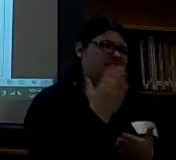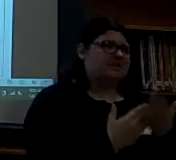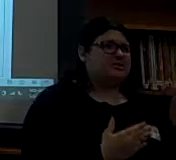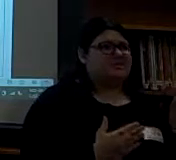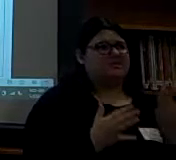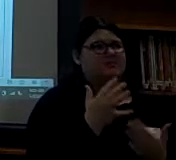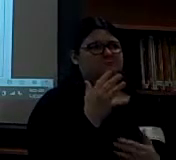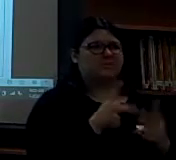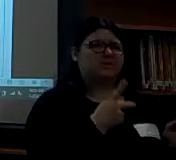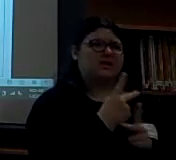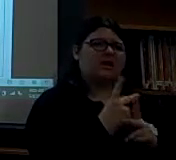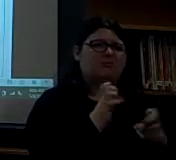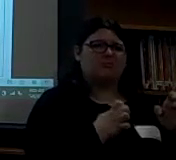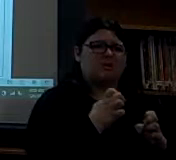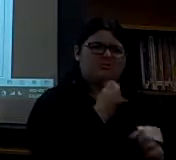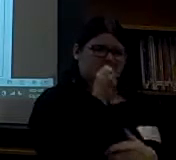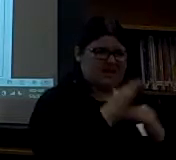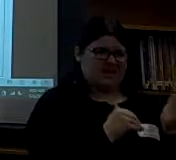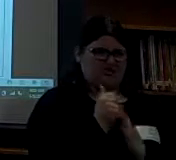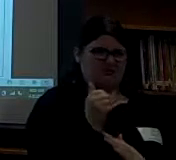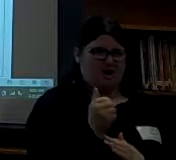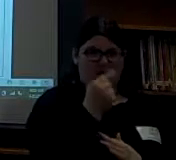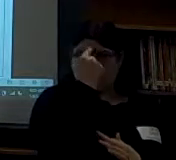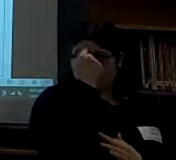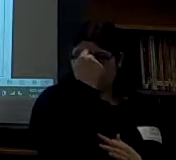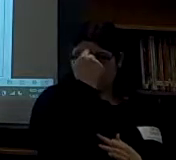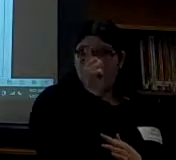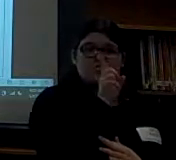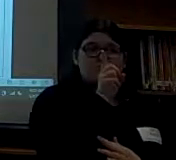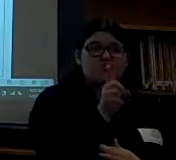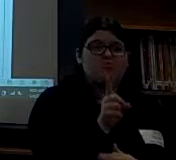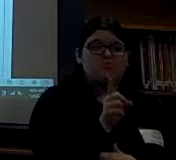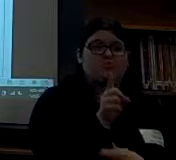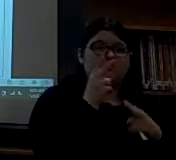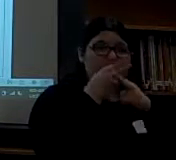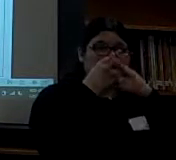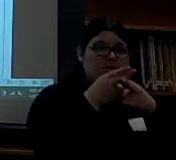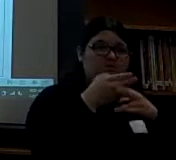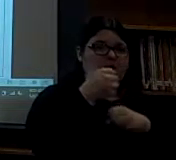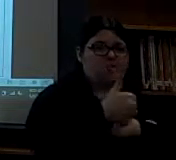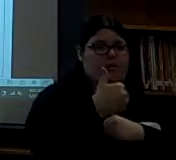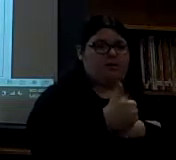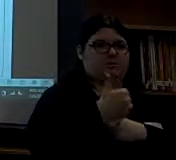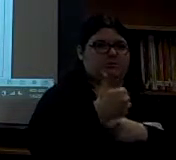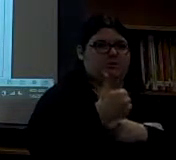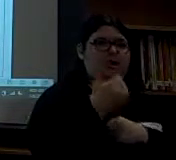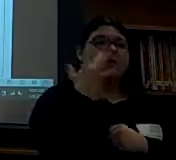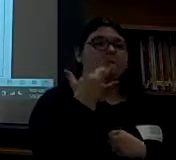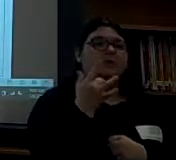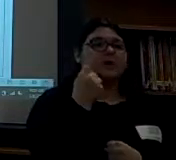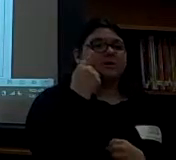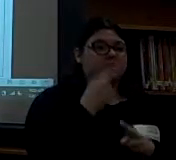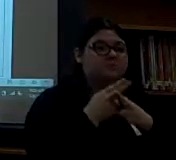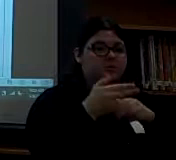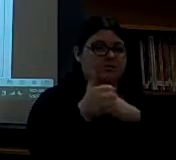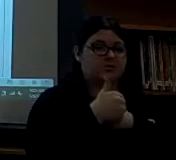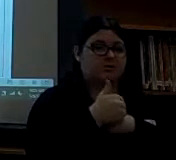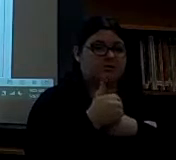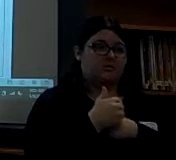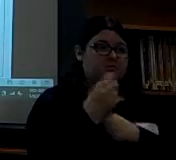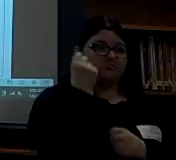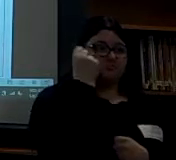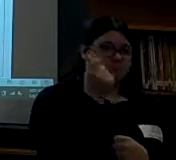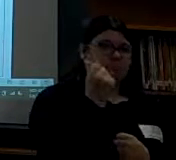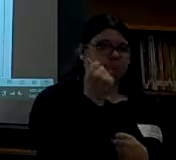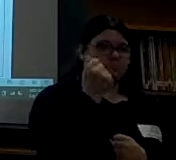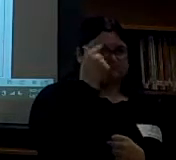emotion, though, and it's uncomfortable, our brain actually considers that a threat. Because it considers it a threat, it turns on an alarm.